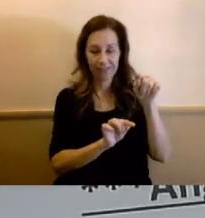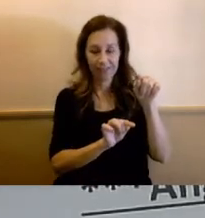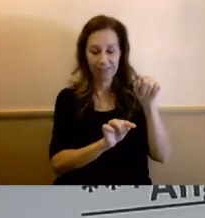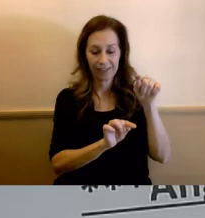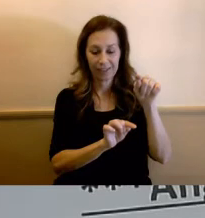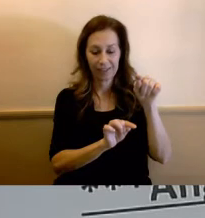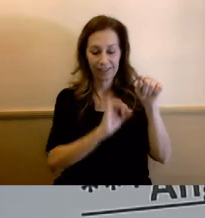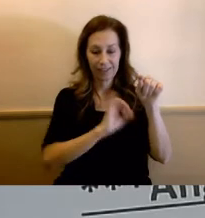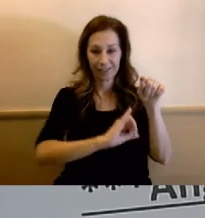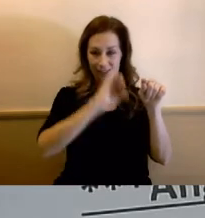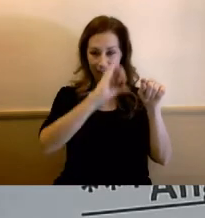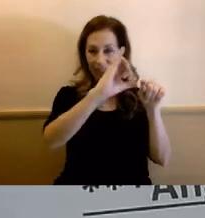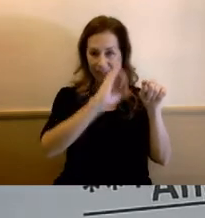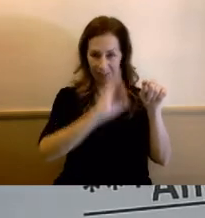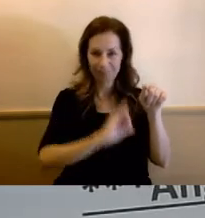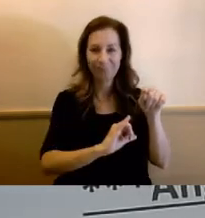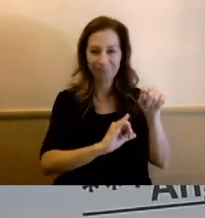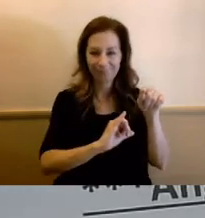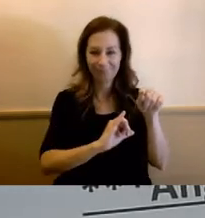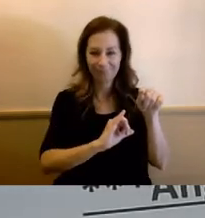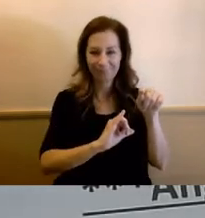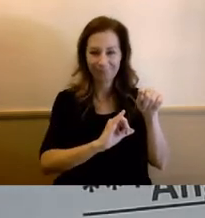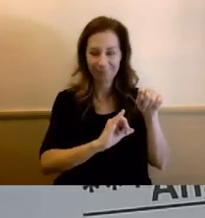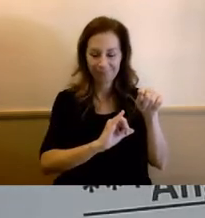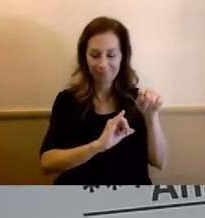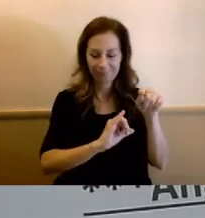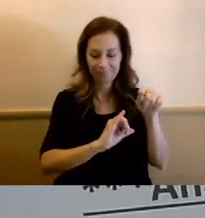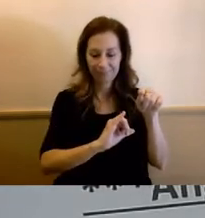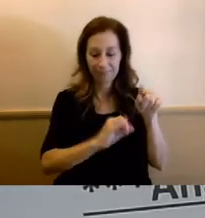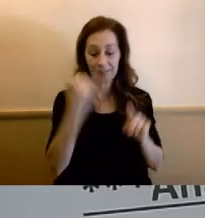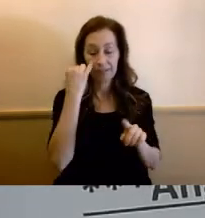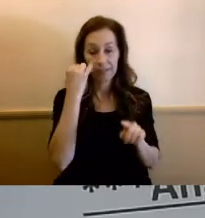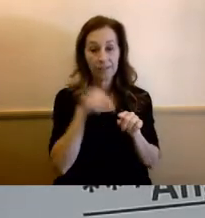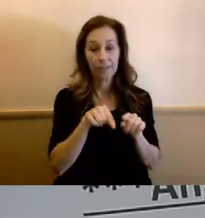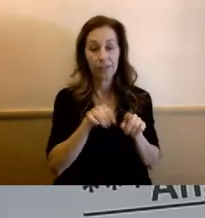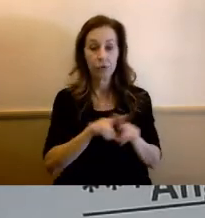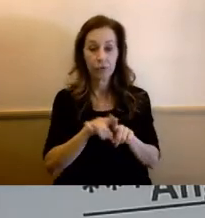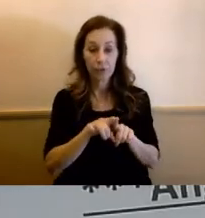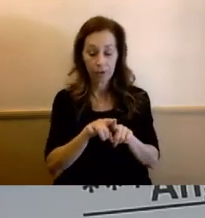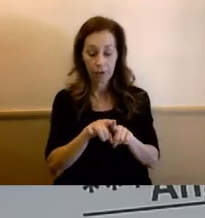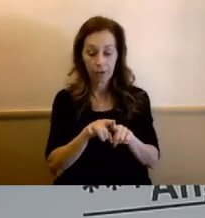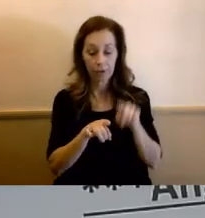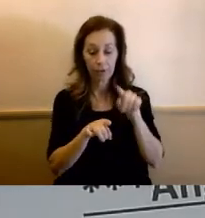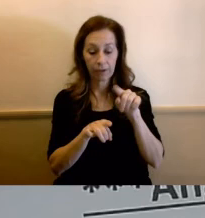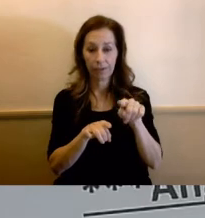same. So if this is a star and this is a star, this is not a star.